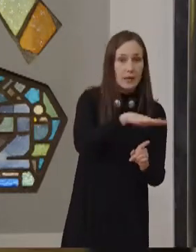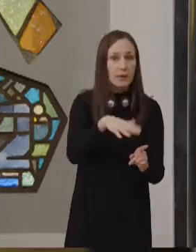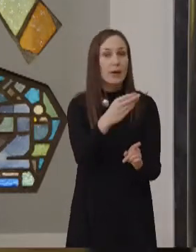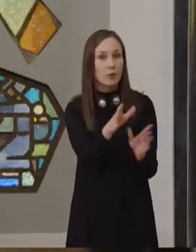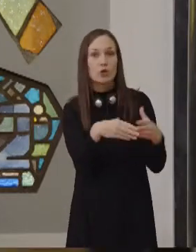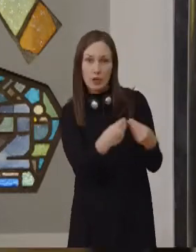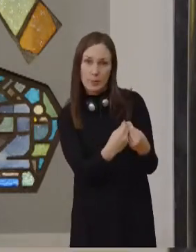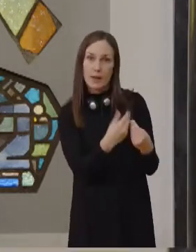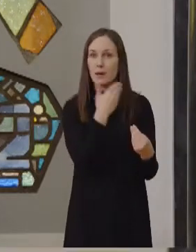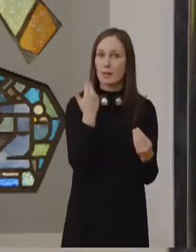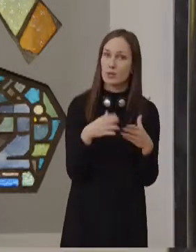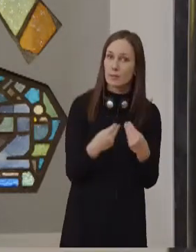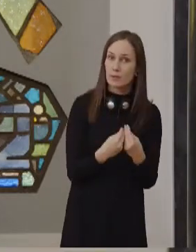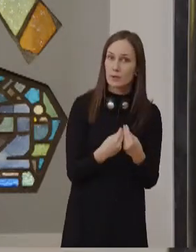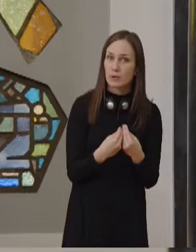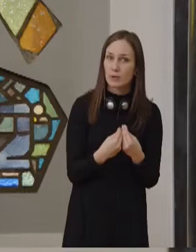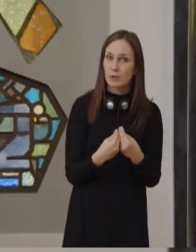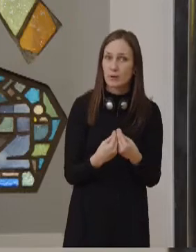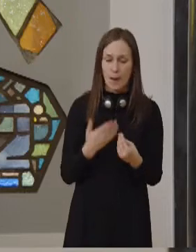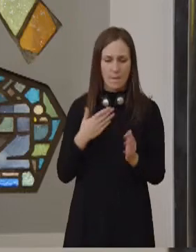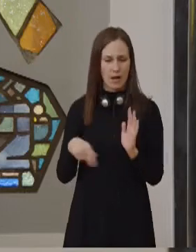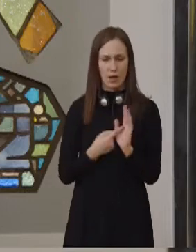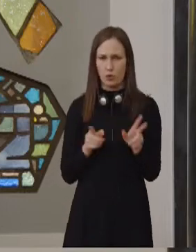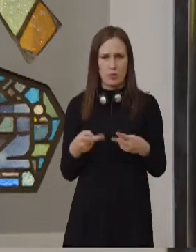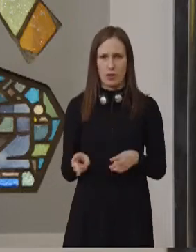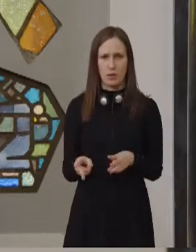What do you think? Children and parents are family or not?